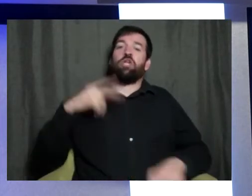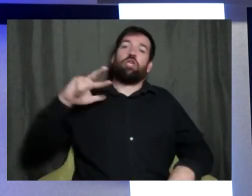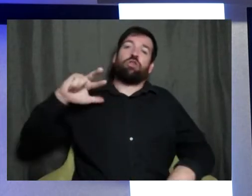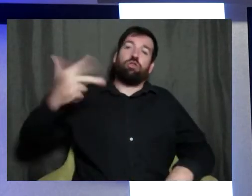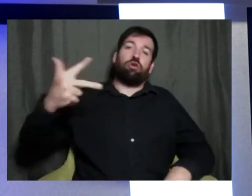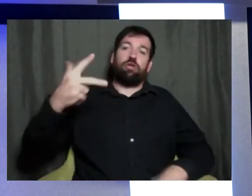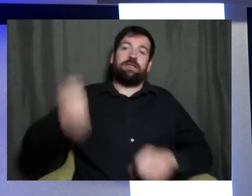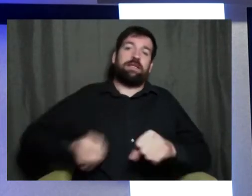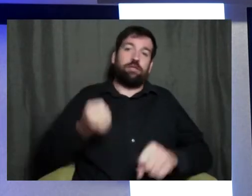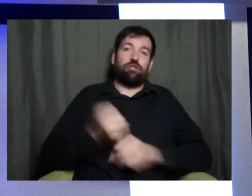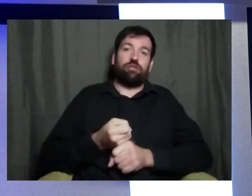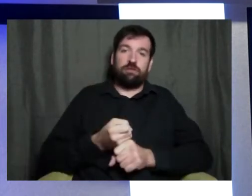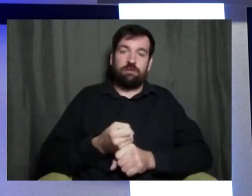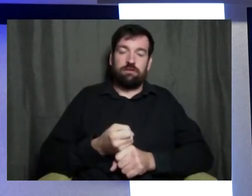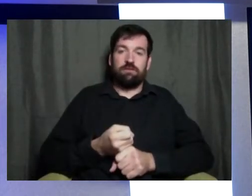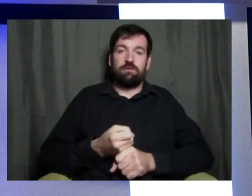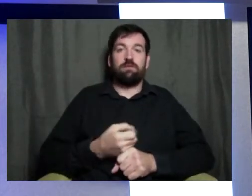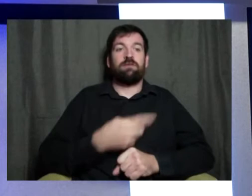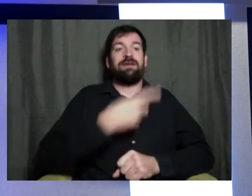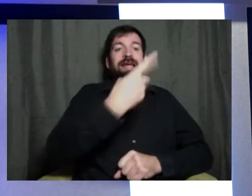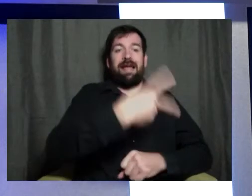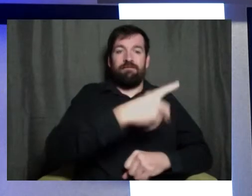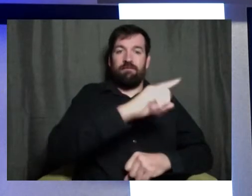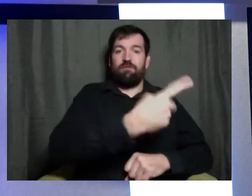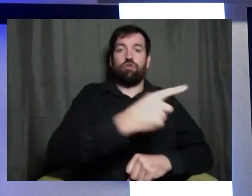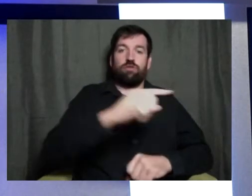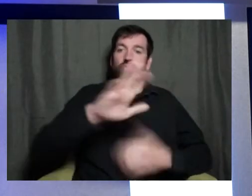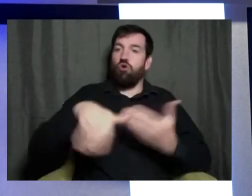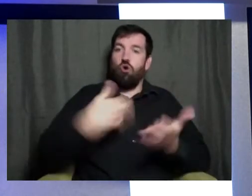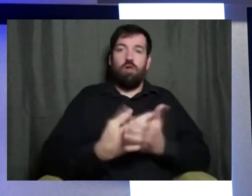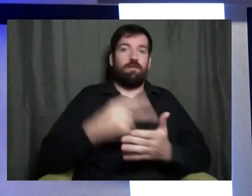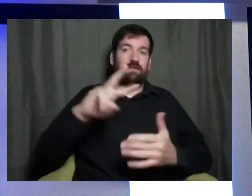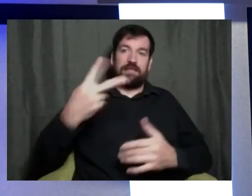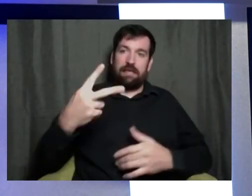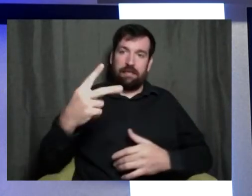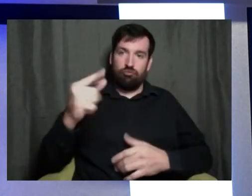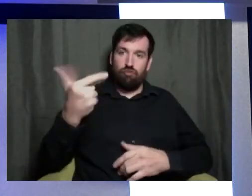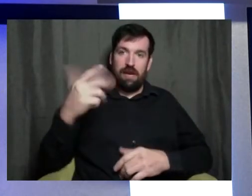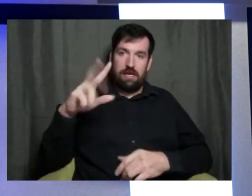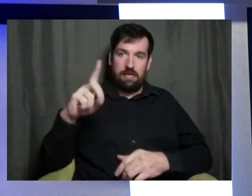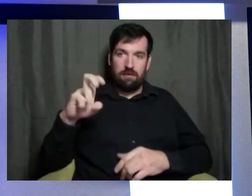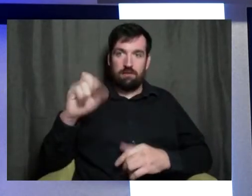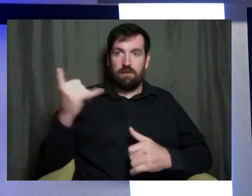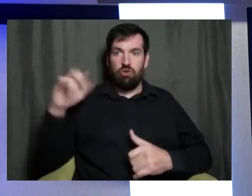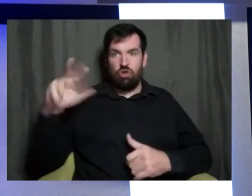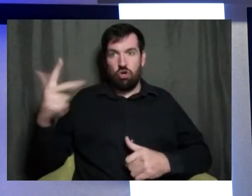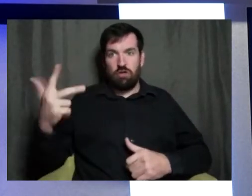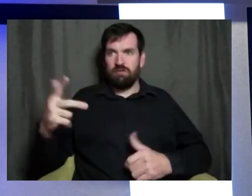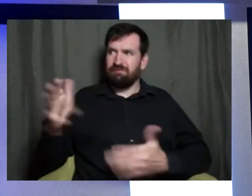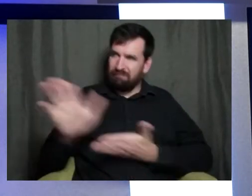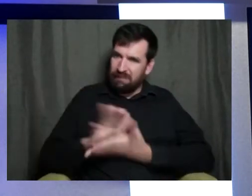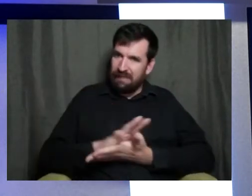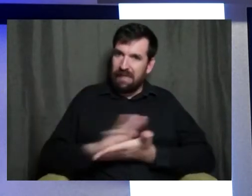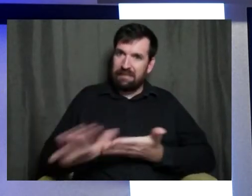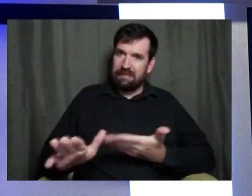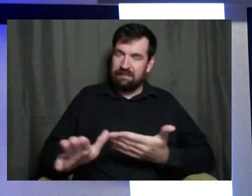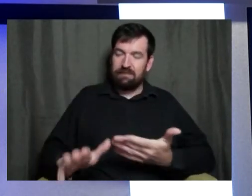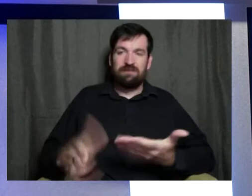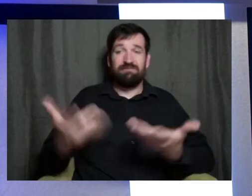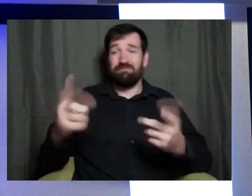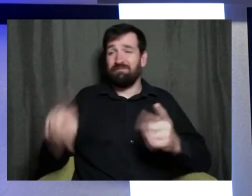of half of the first grade, all of second grade, and now we're into the third. So it's like, gosh, it really would be nice. They're simply necessary right